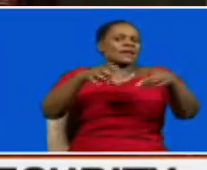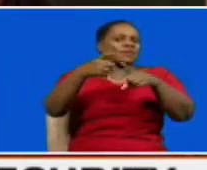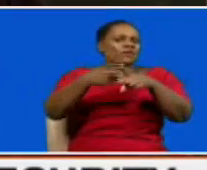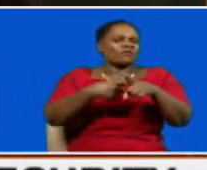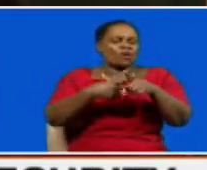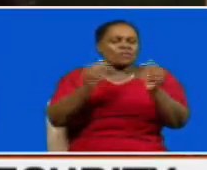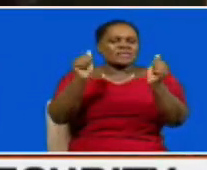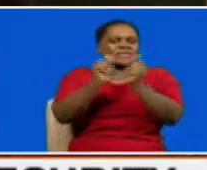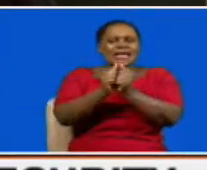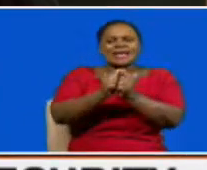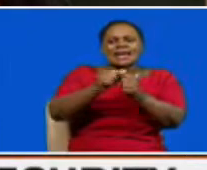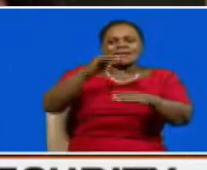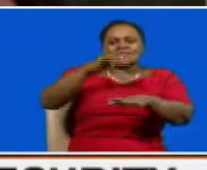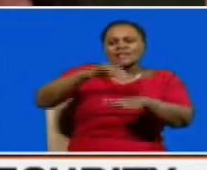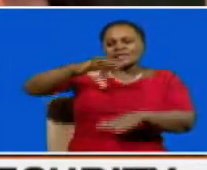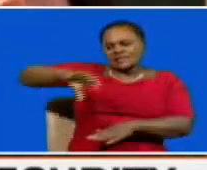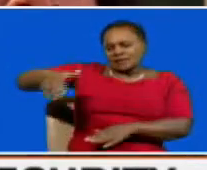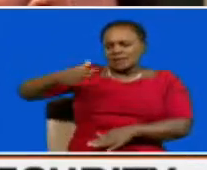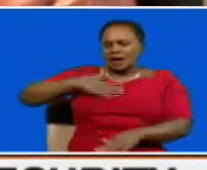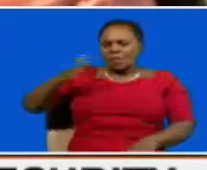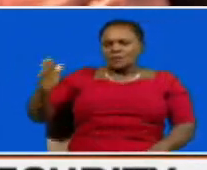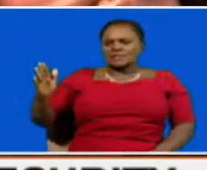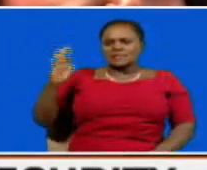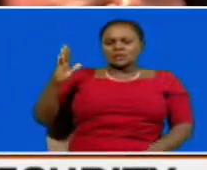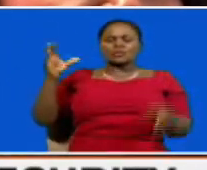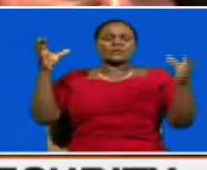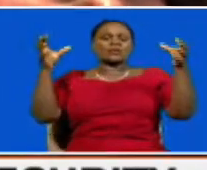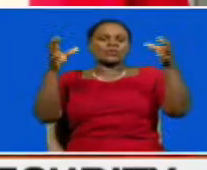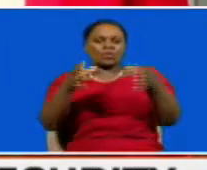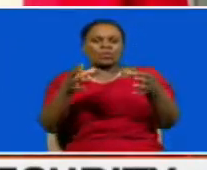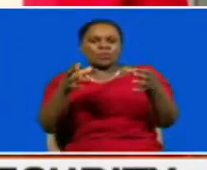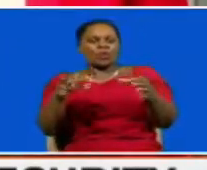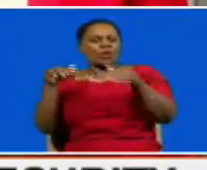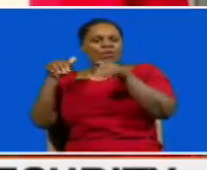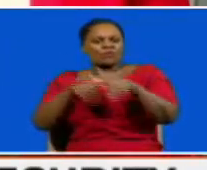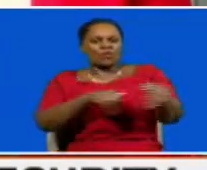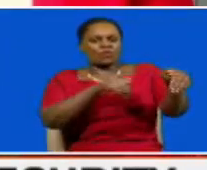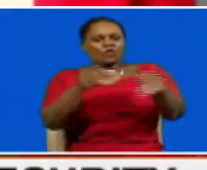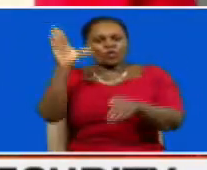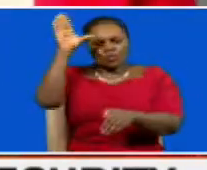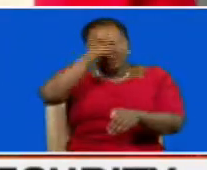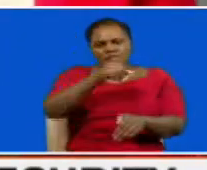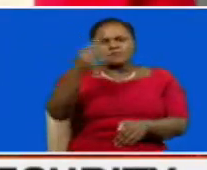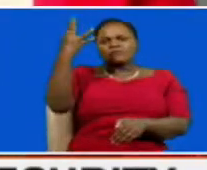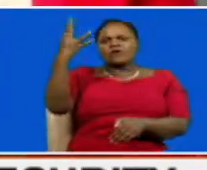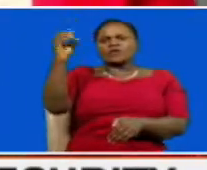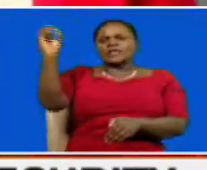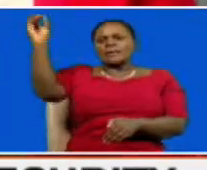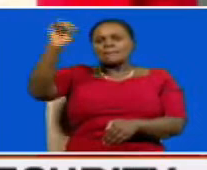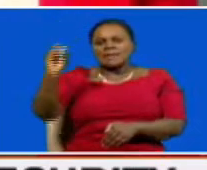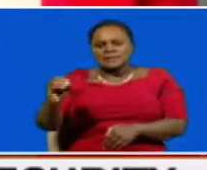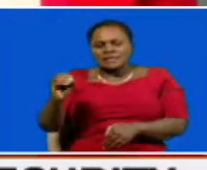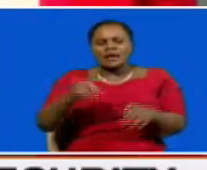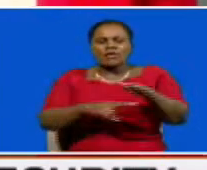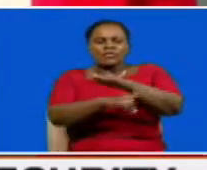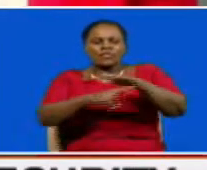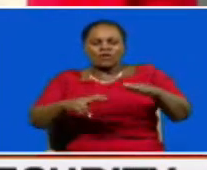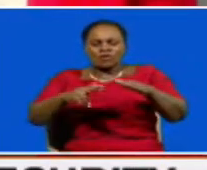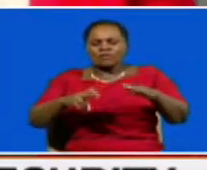most affected counties. Our security agencies are tracing the missing 40% of stolen